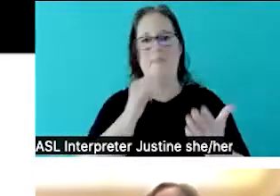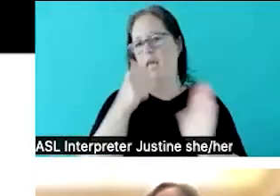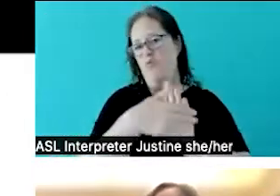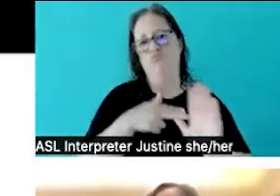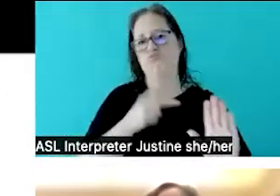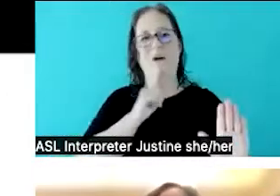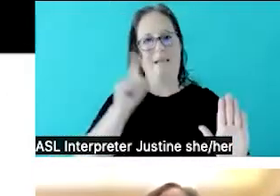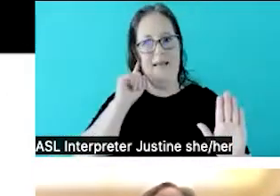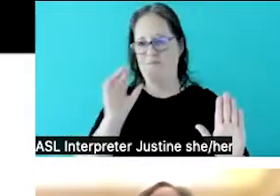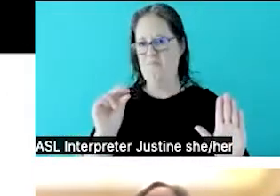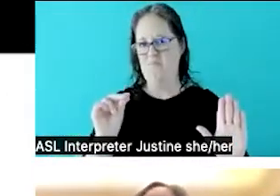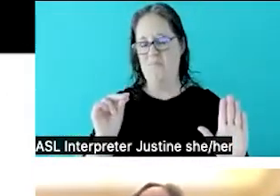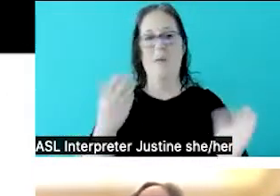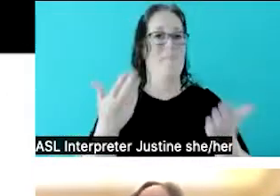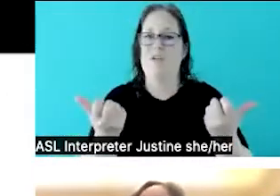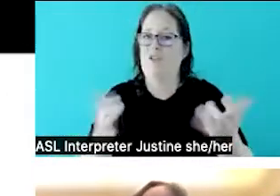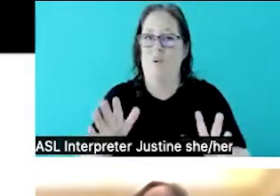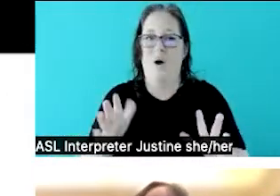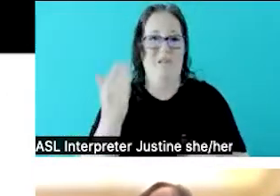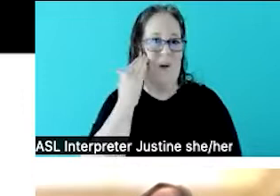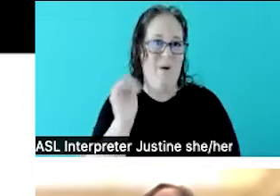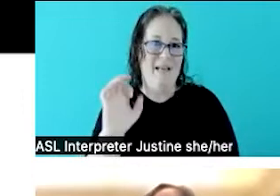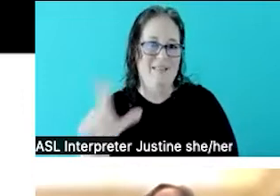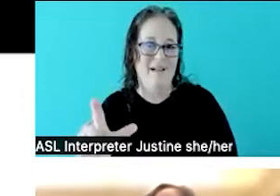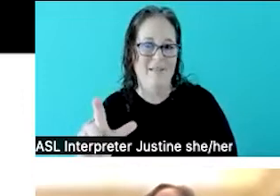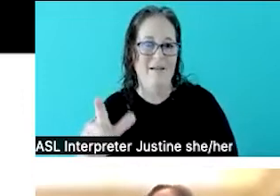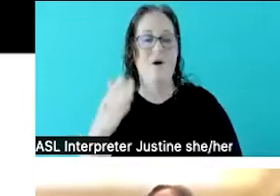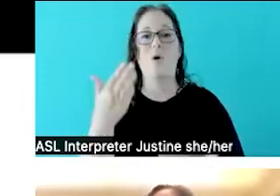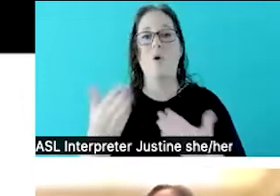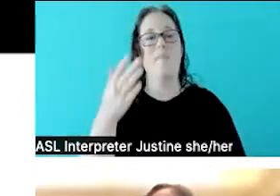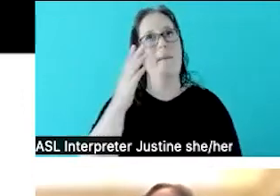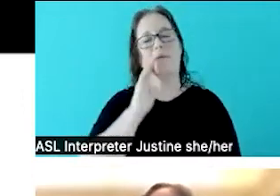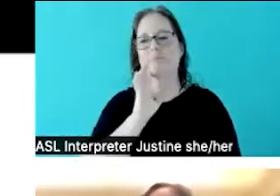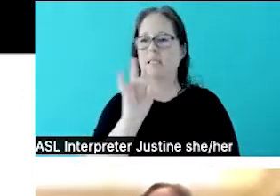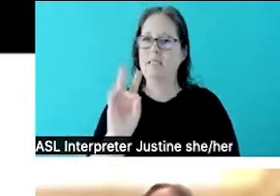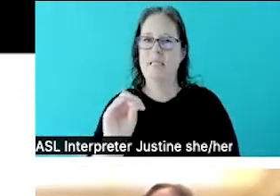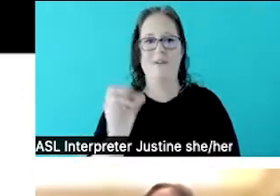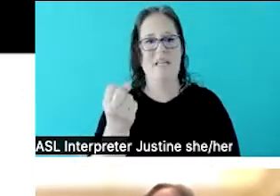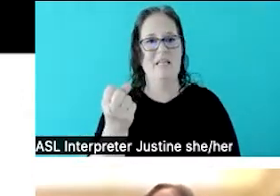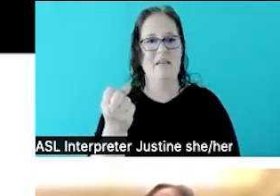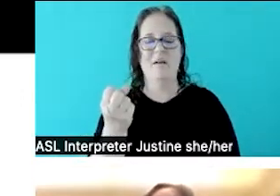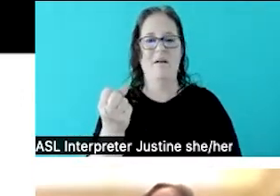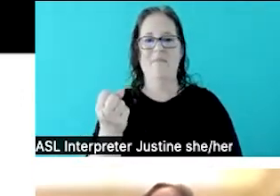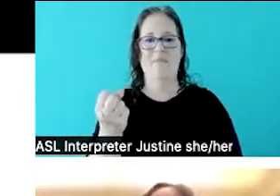learn ASL. They may lose their sight in their 70s and not want to learn Braille at that point.